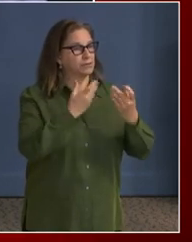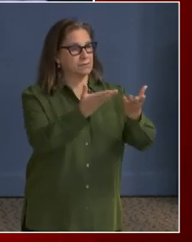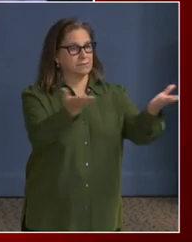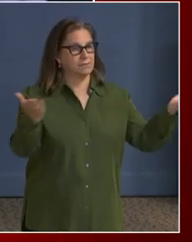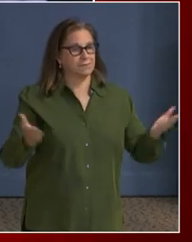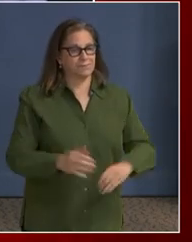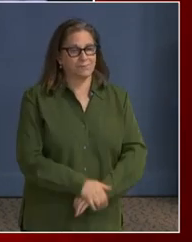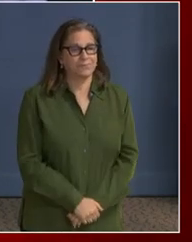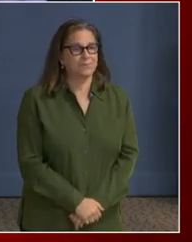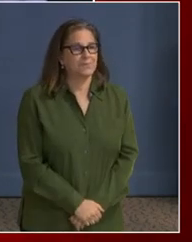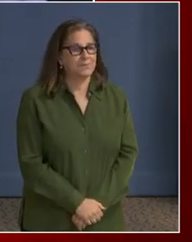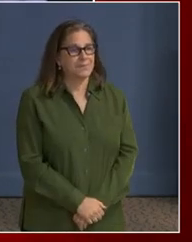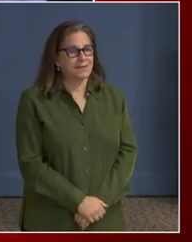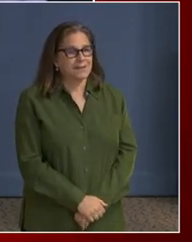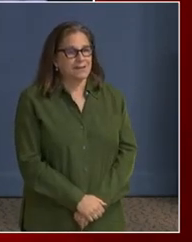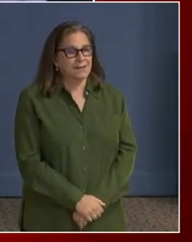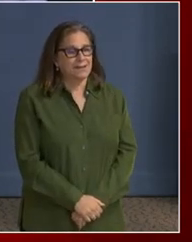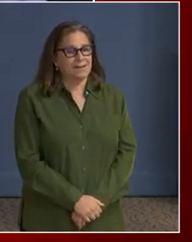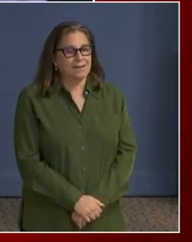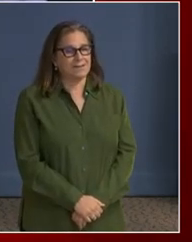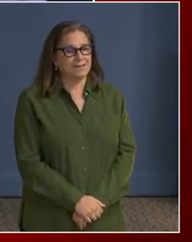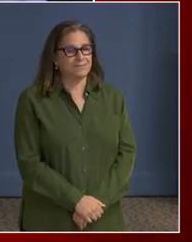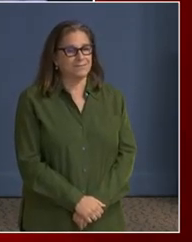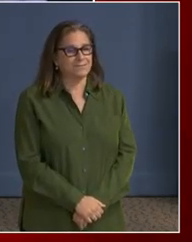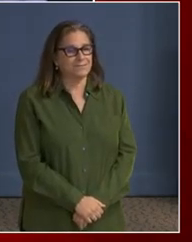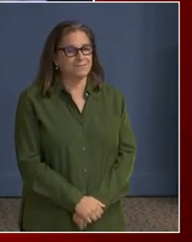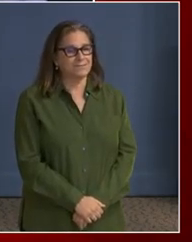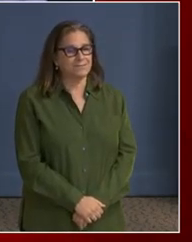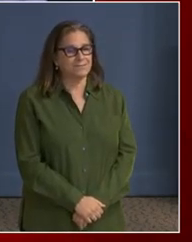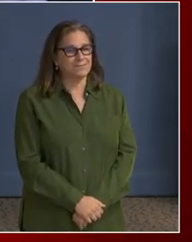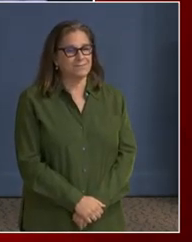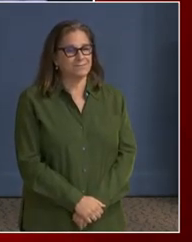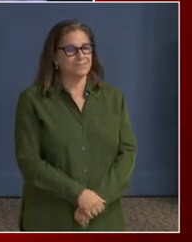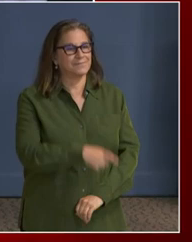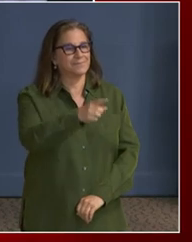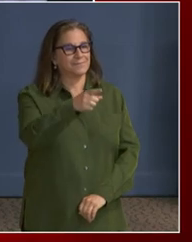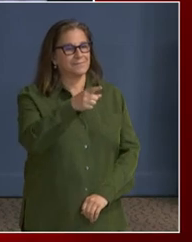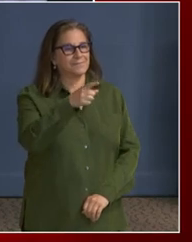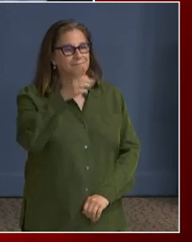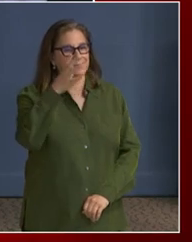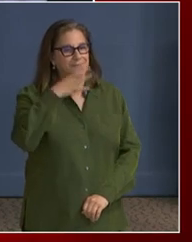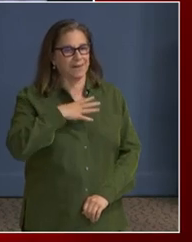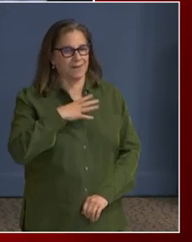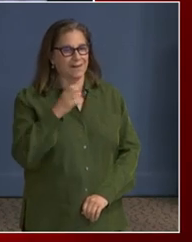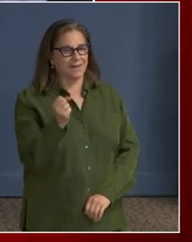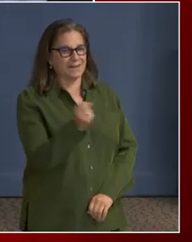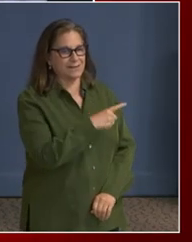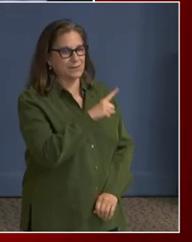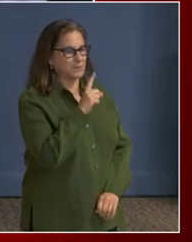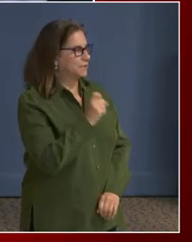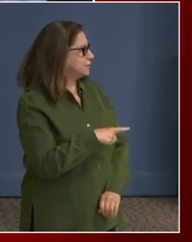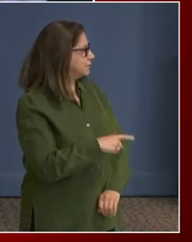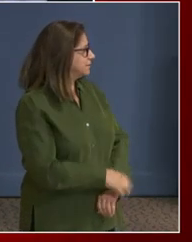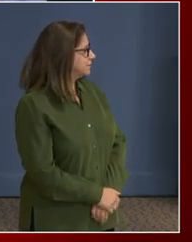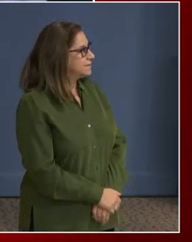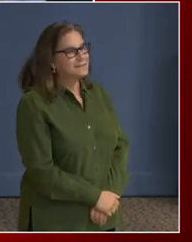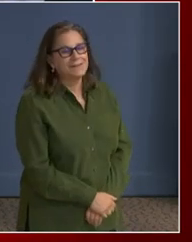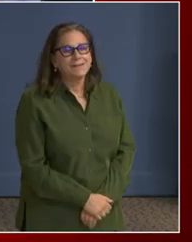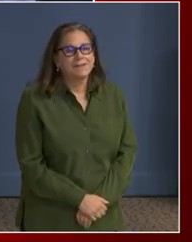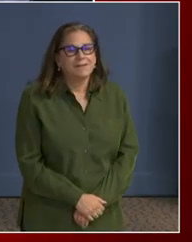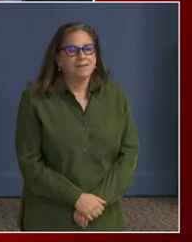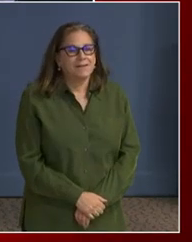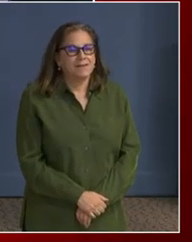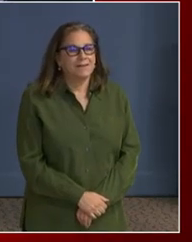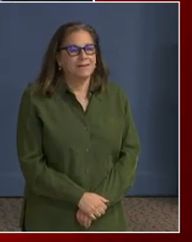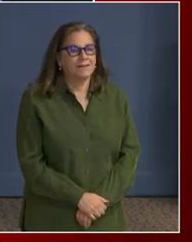Any questions? Yes, sir. Just a question, the COVID numbers seem to be creeping up